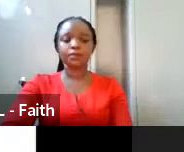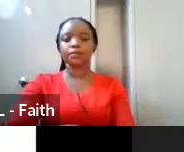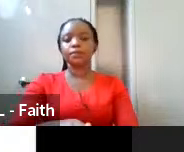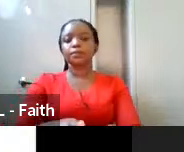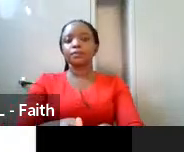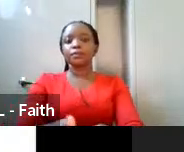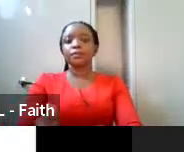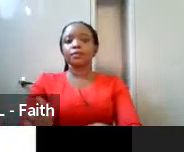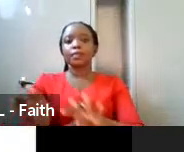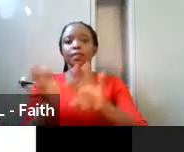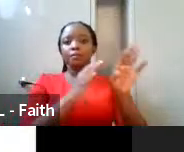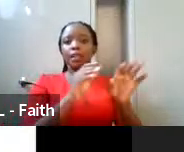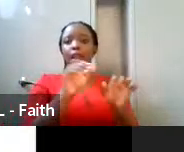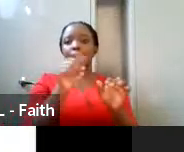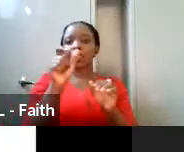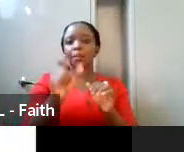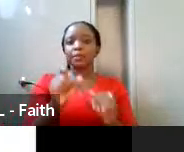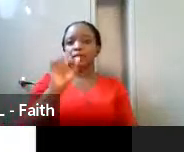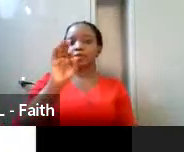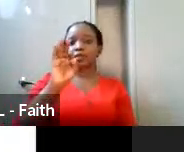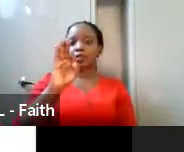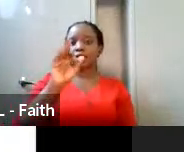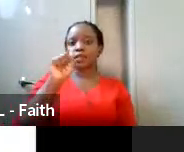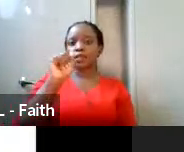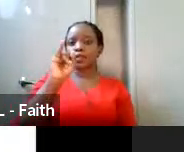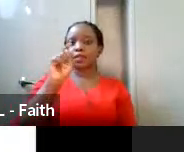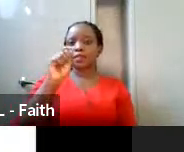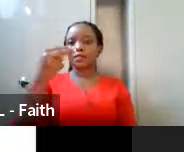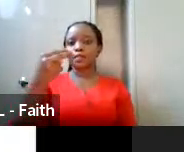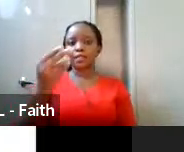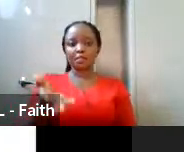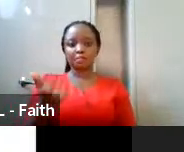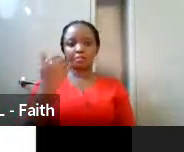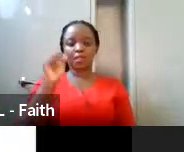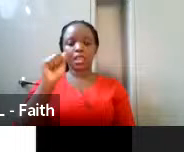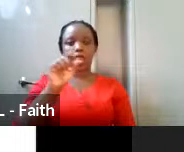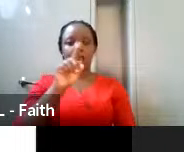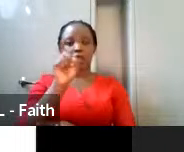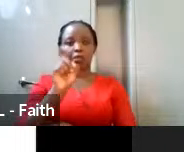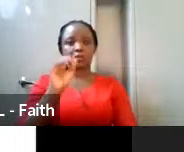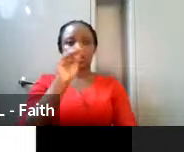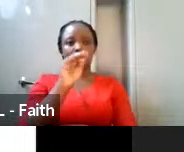Faith Muli, I've given you a chance for you to ask your question. Maybe you can